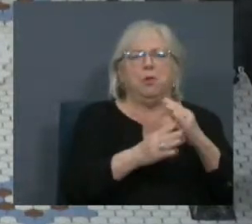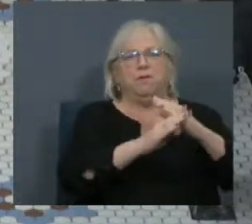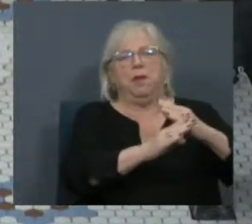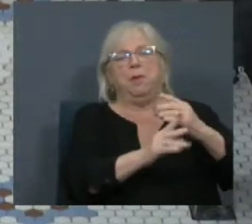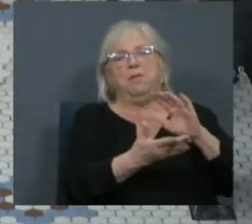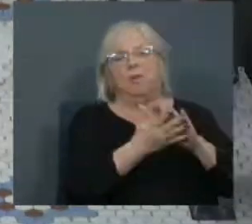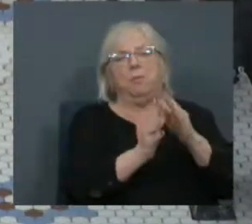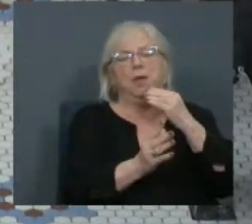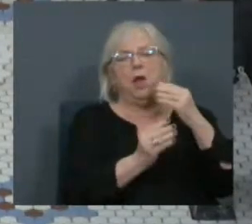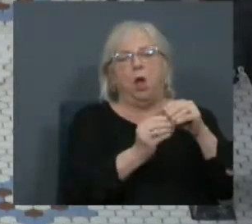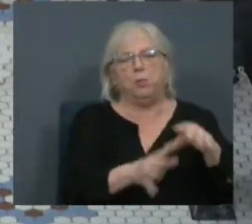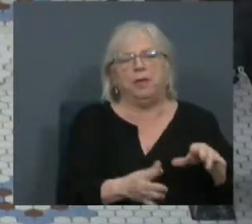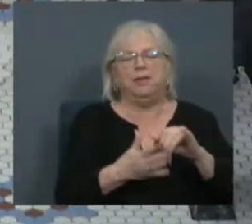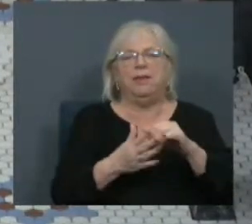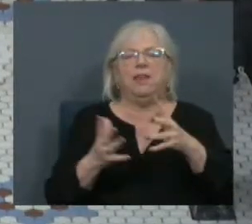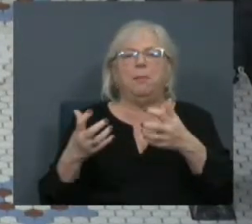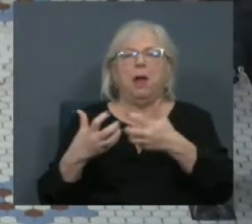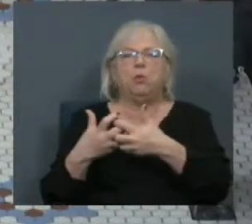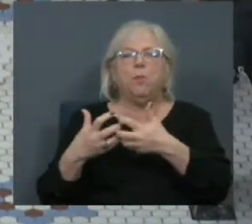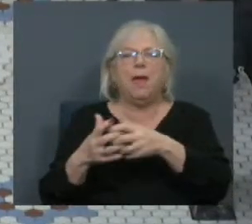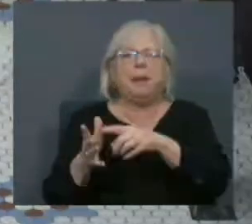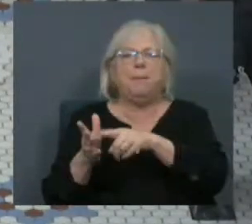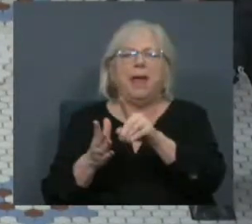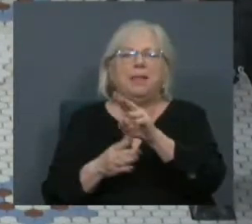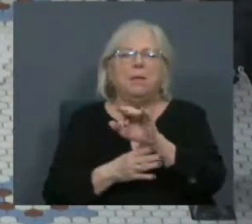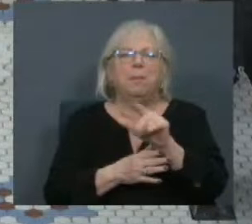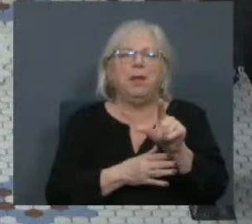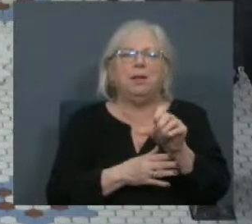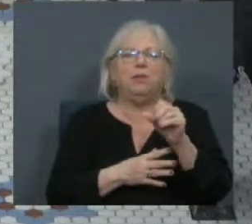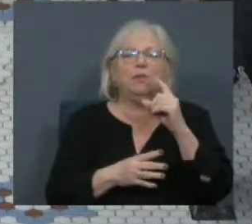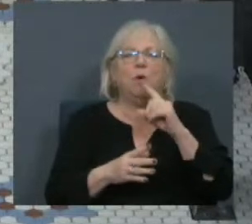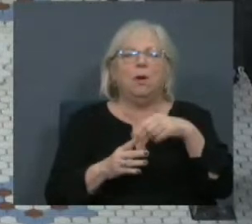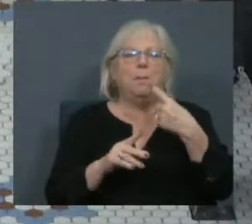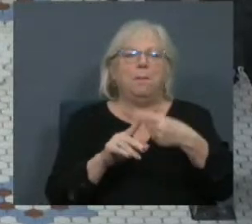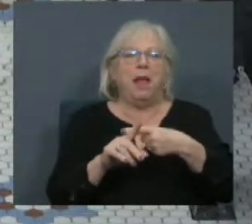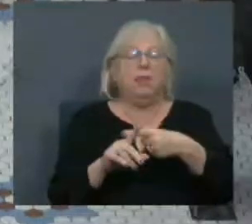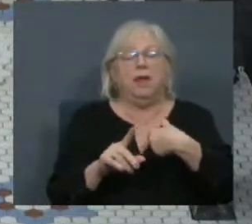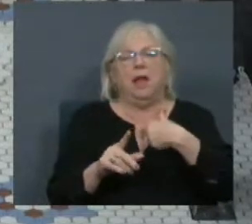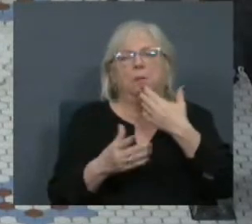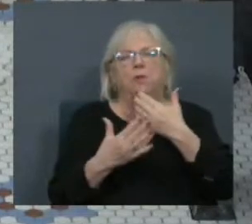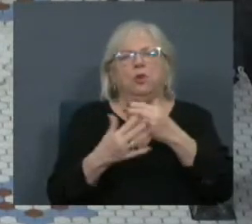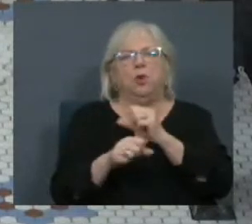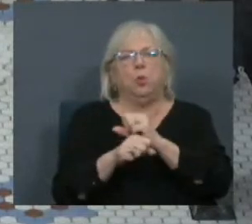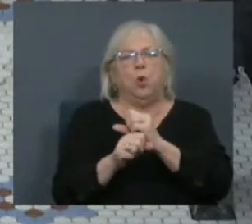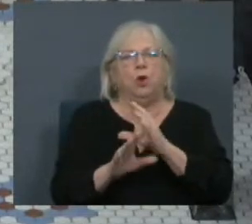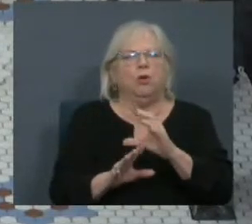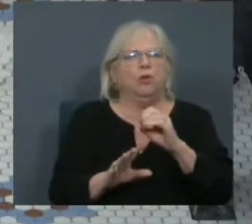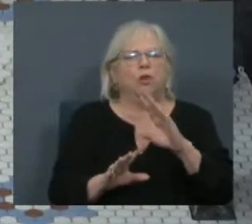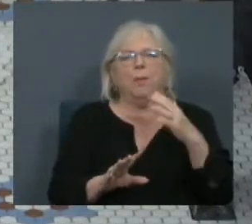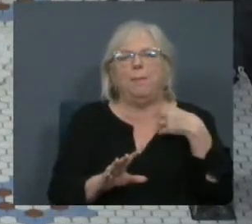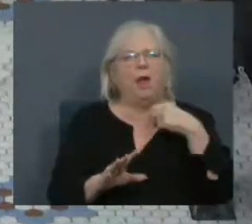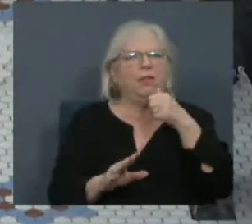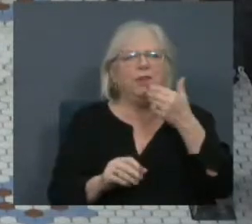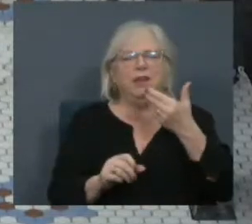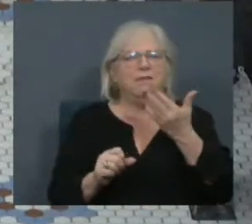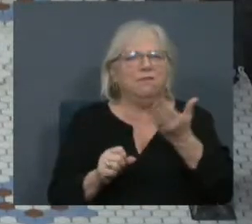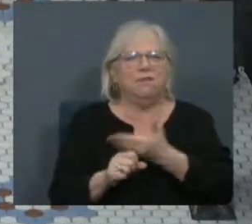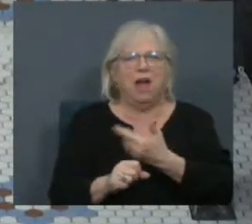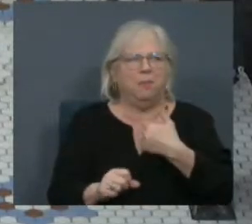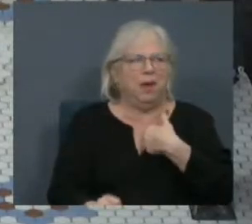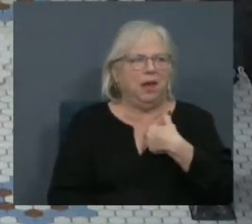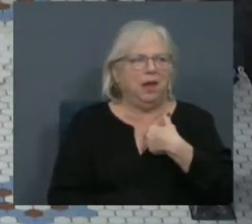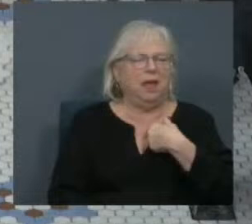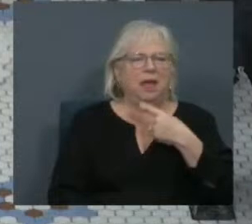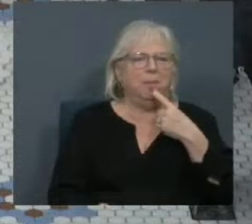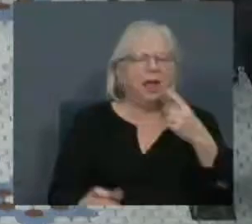my bills for the month. And I was such a good worker that my bosses didn't fire me for disappearing. And I was bunked up with murderers